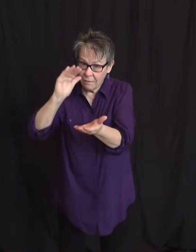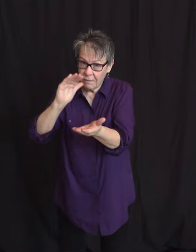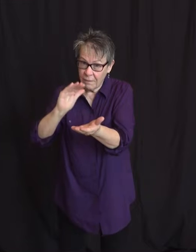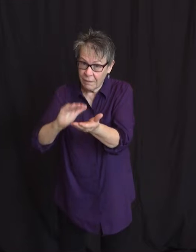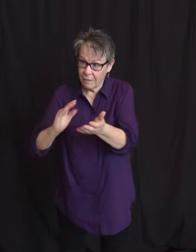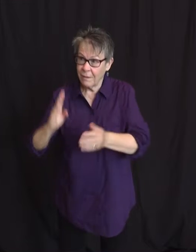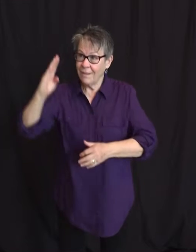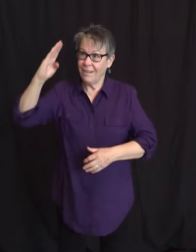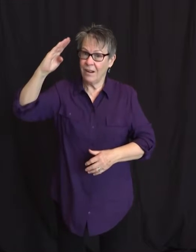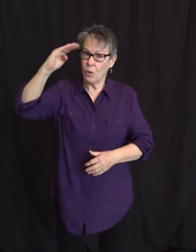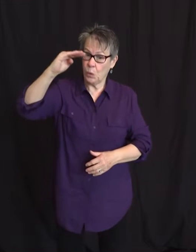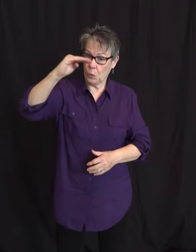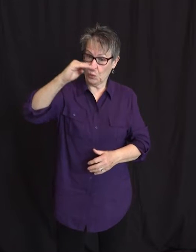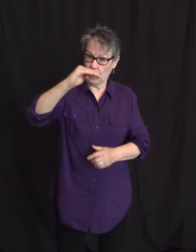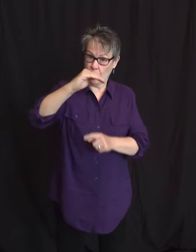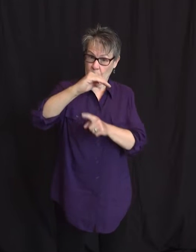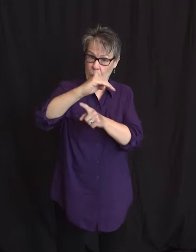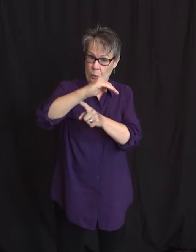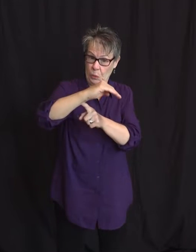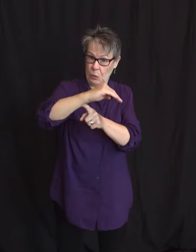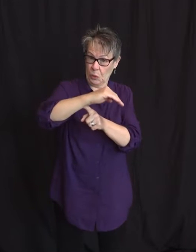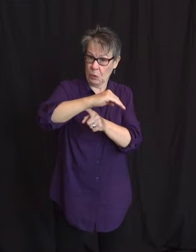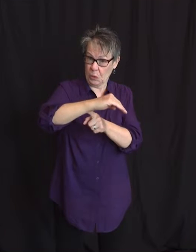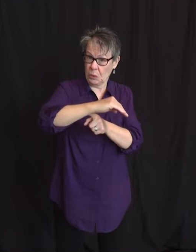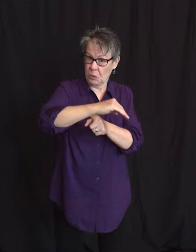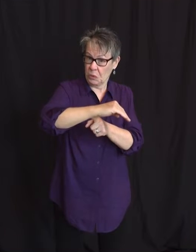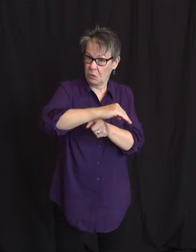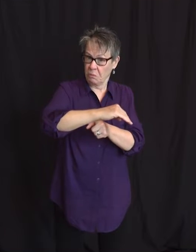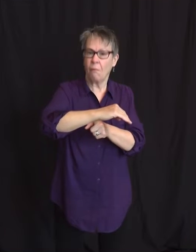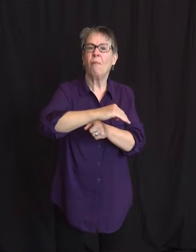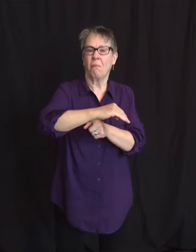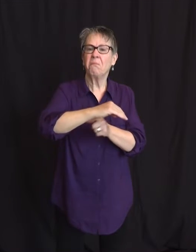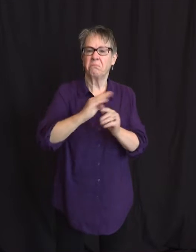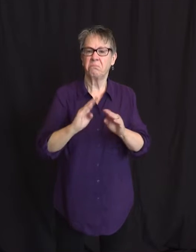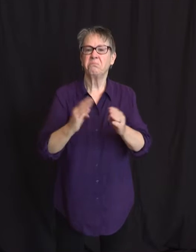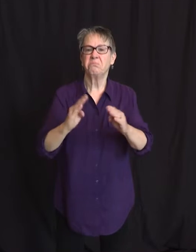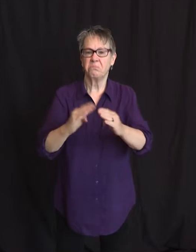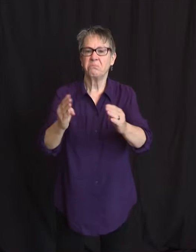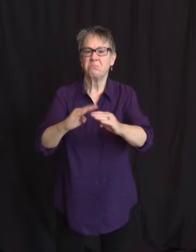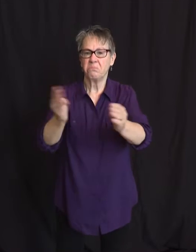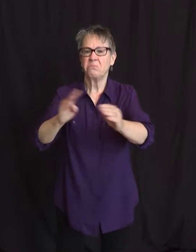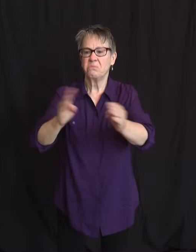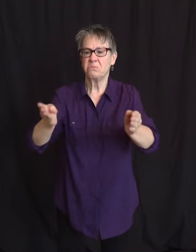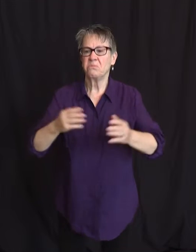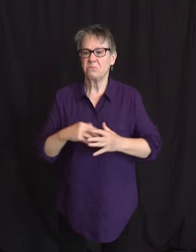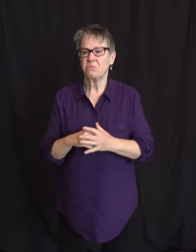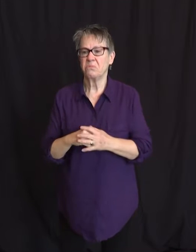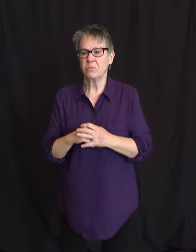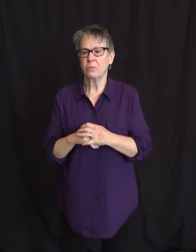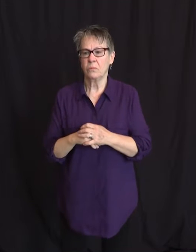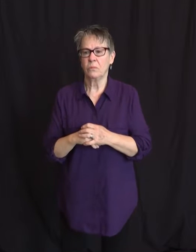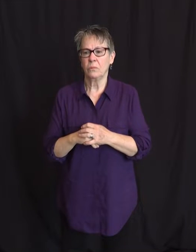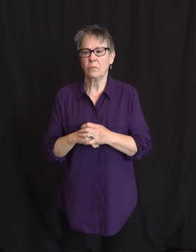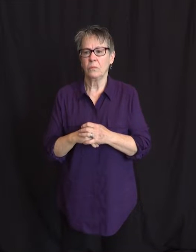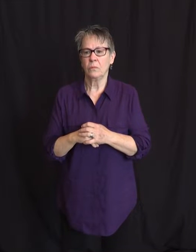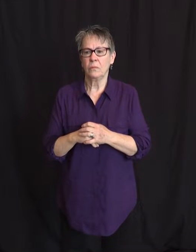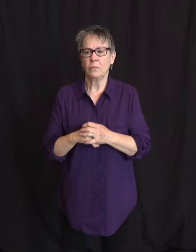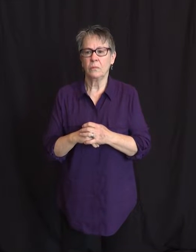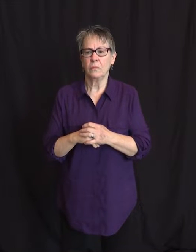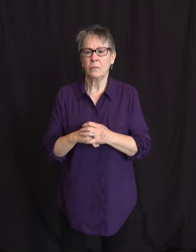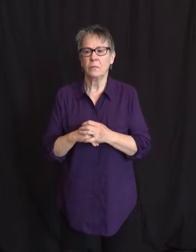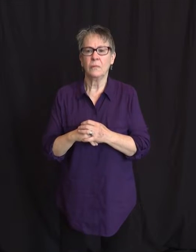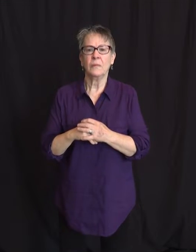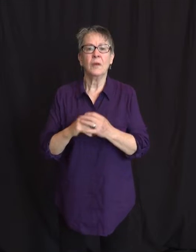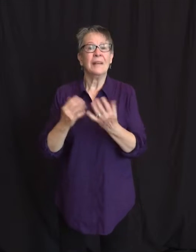from functioning under a crisis standard of care. We will be looking for trend lines that show 14-day